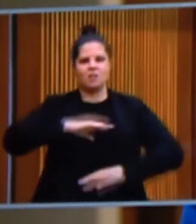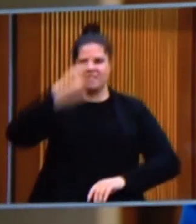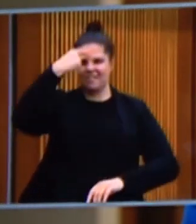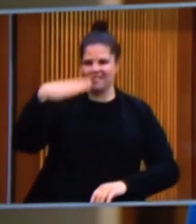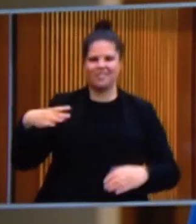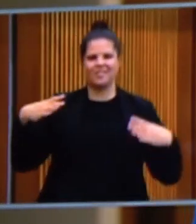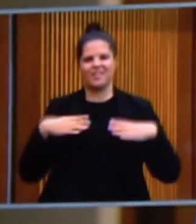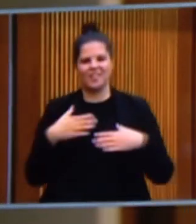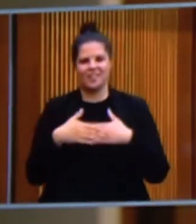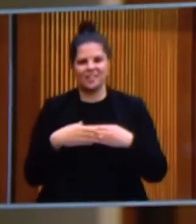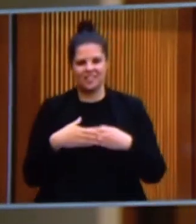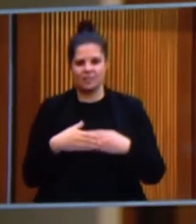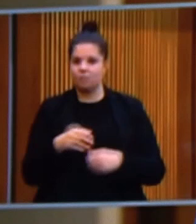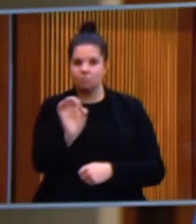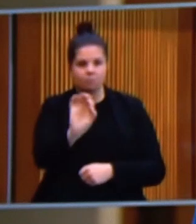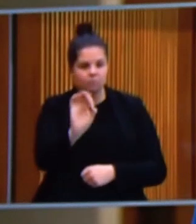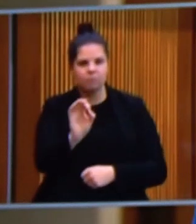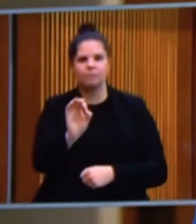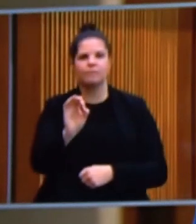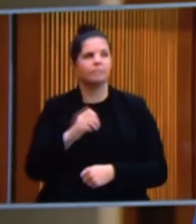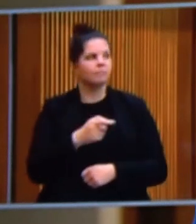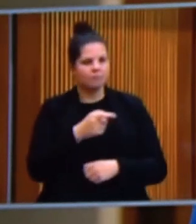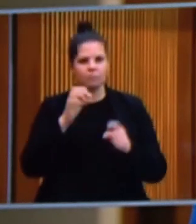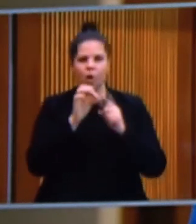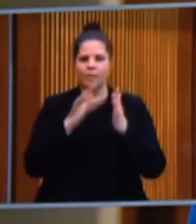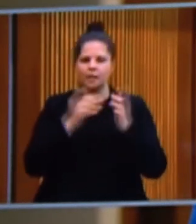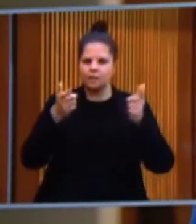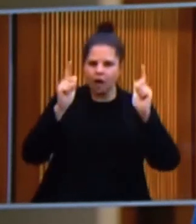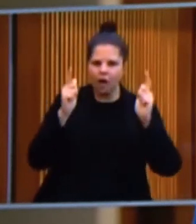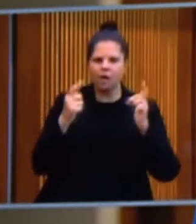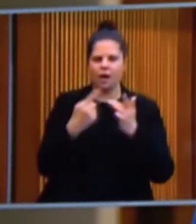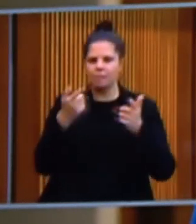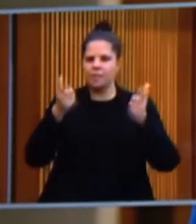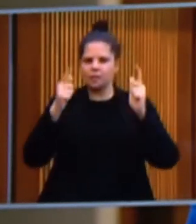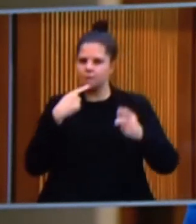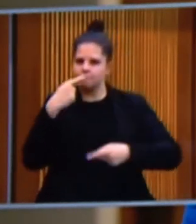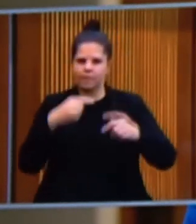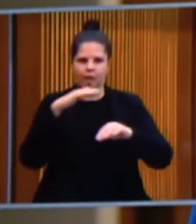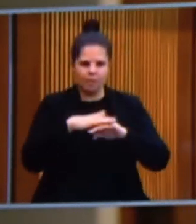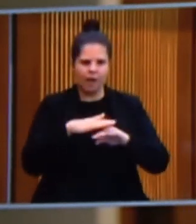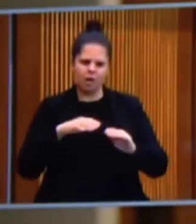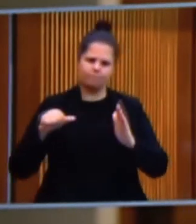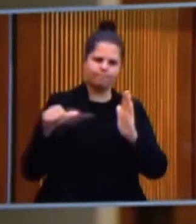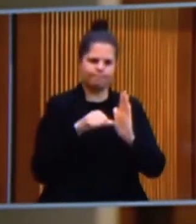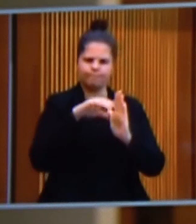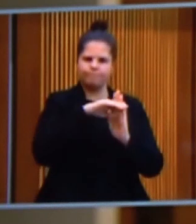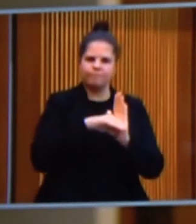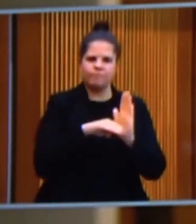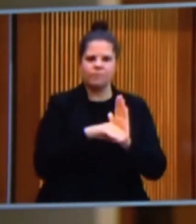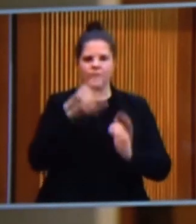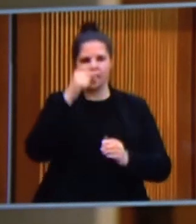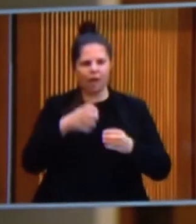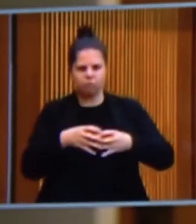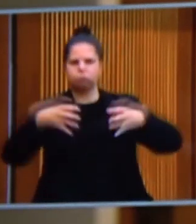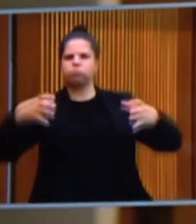The restrictions that the Minister and the Prime Minister have introduced on gatherings are absolutely essential to prevent the